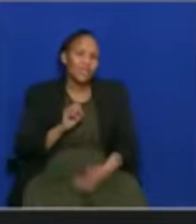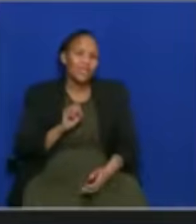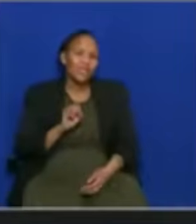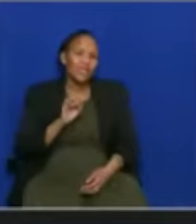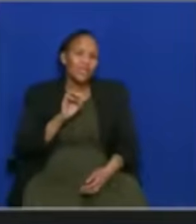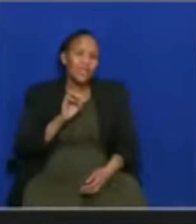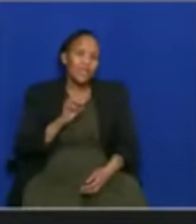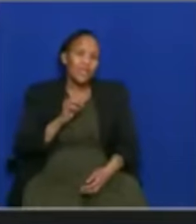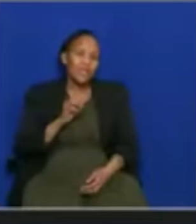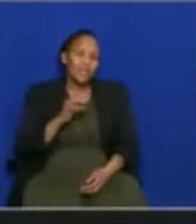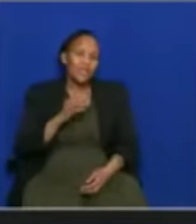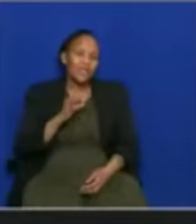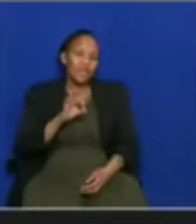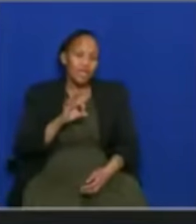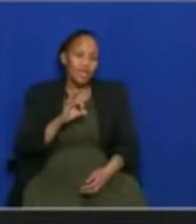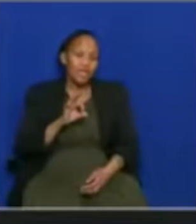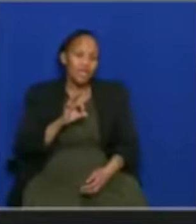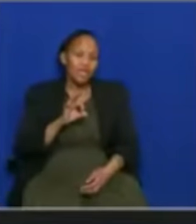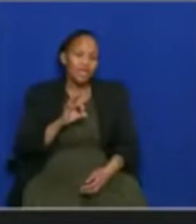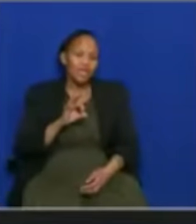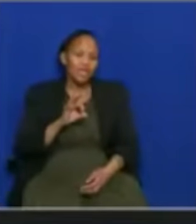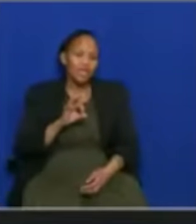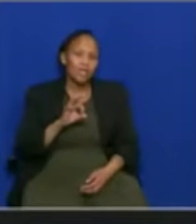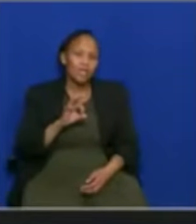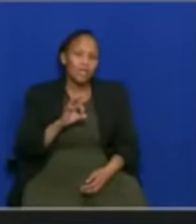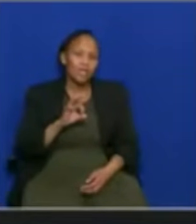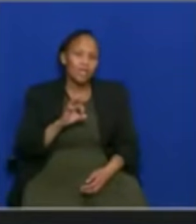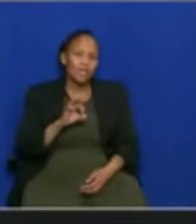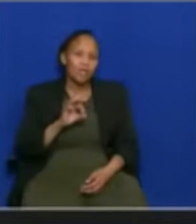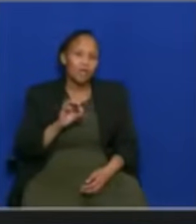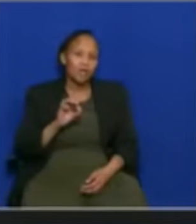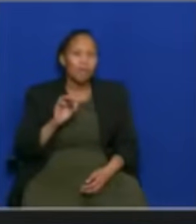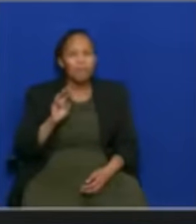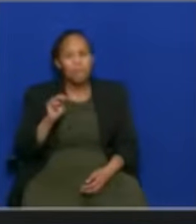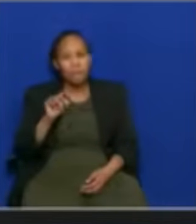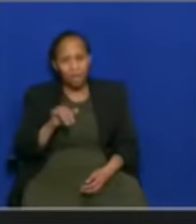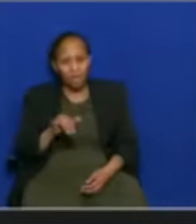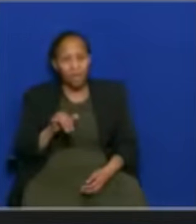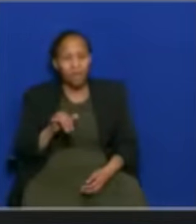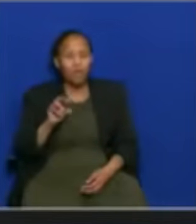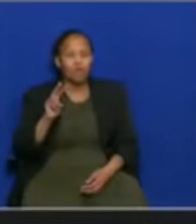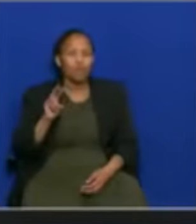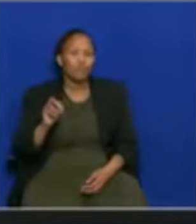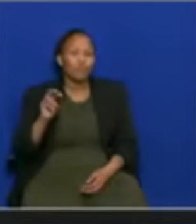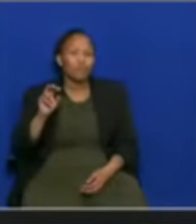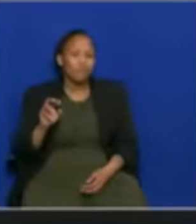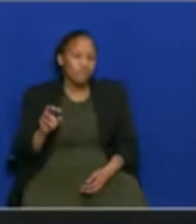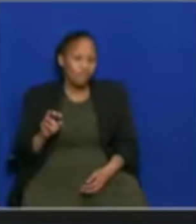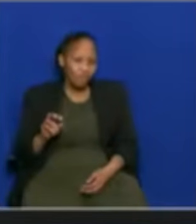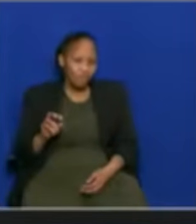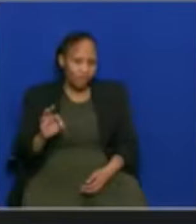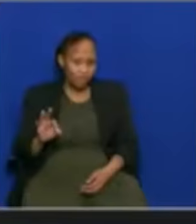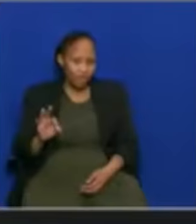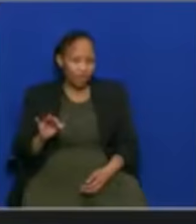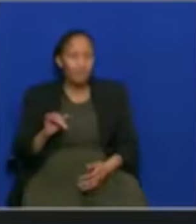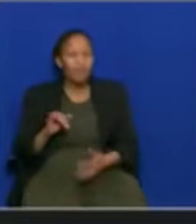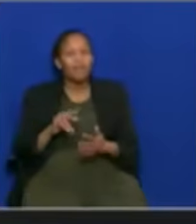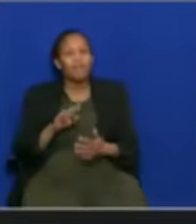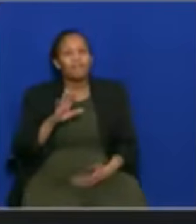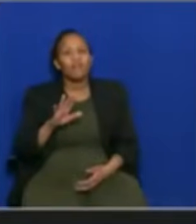2023, my mistake. This is for the 2023 process. At 457, it's signed